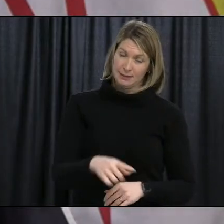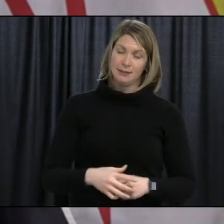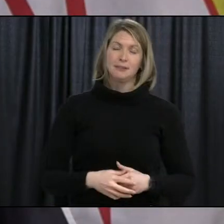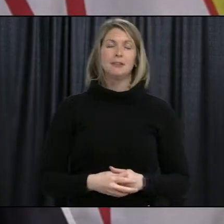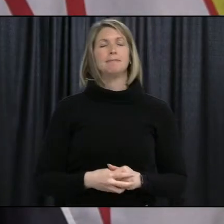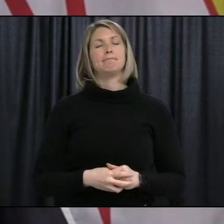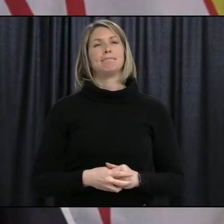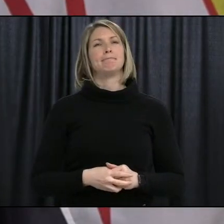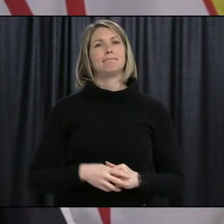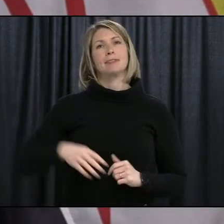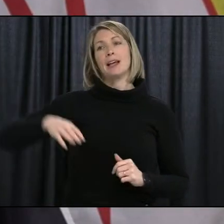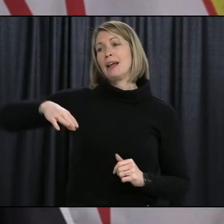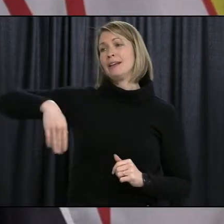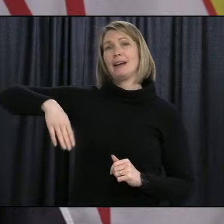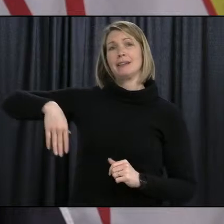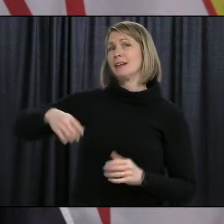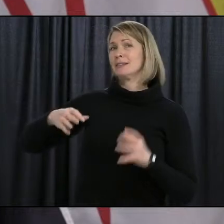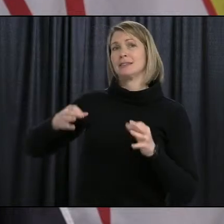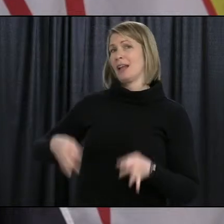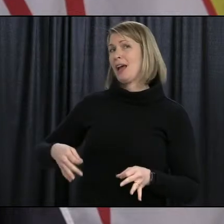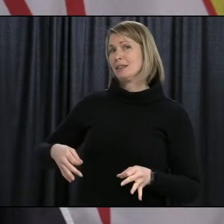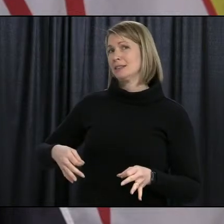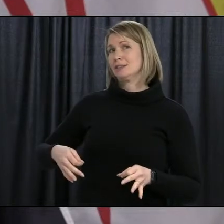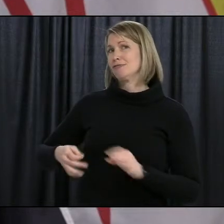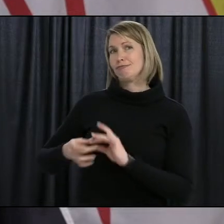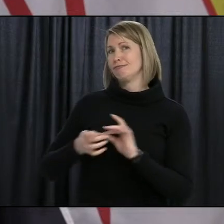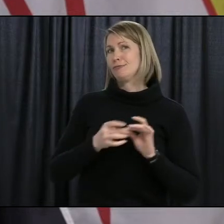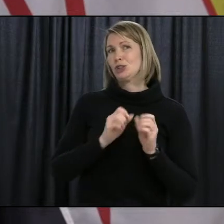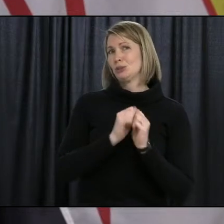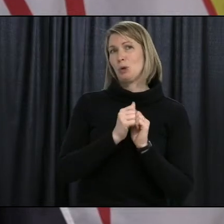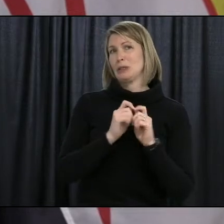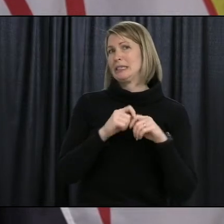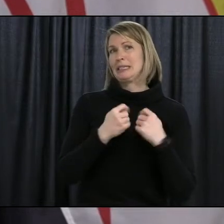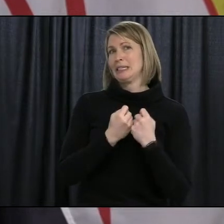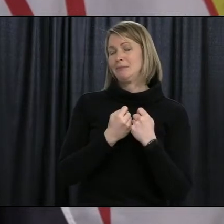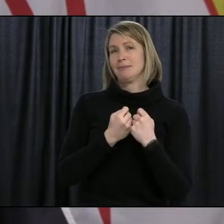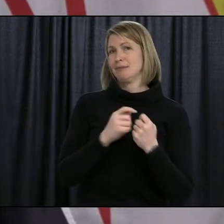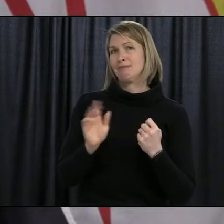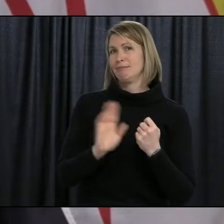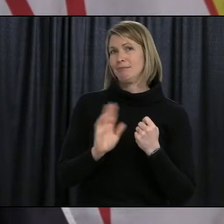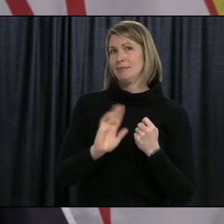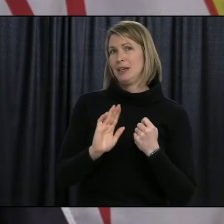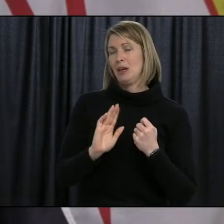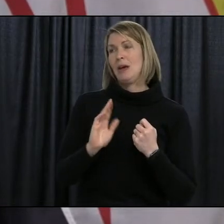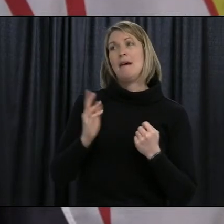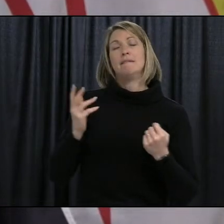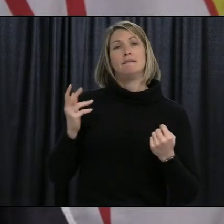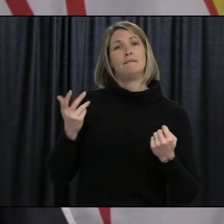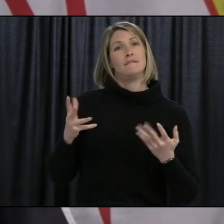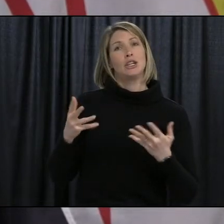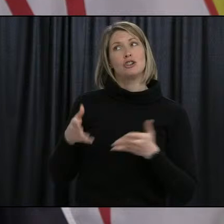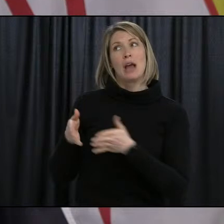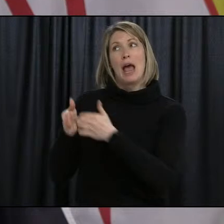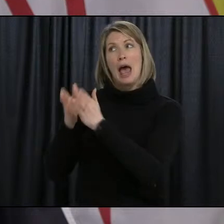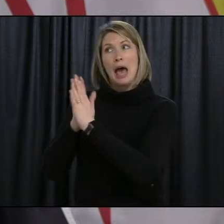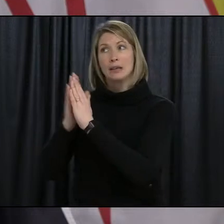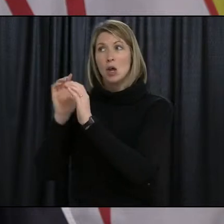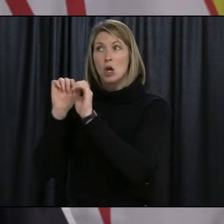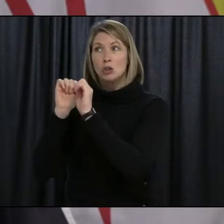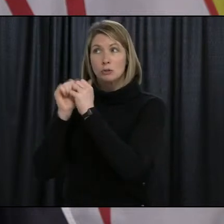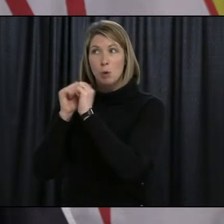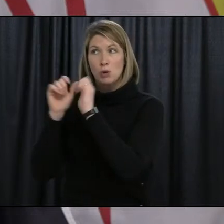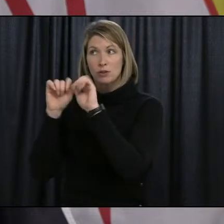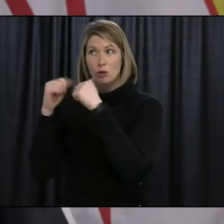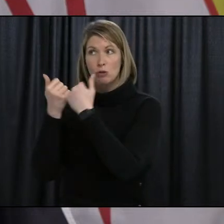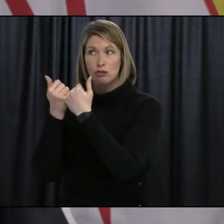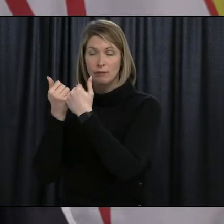we haven't made decisions on what's going to happen with team sports. We're asking sports associations to submit some plans for how they're